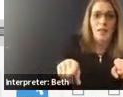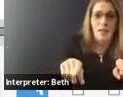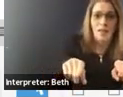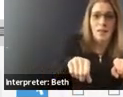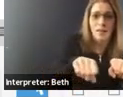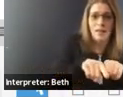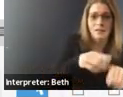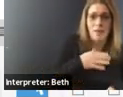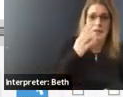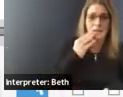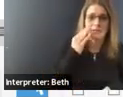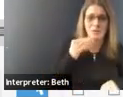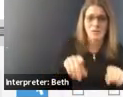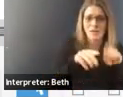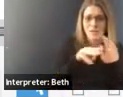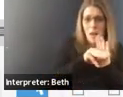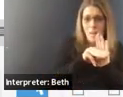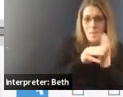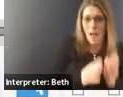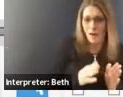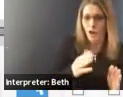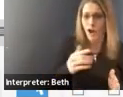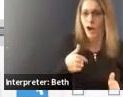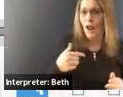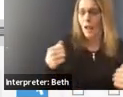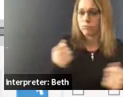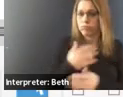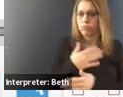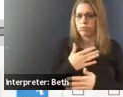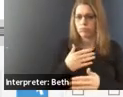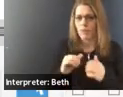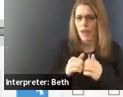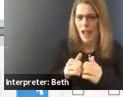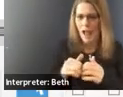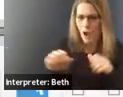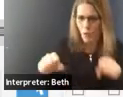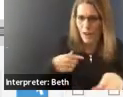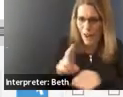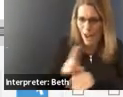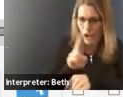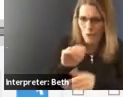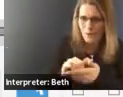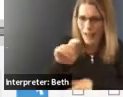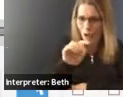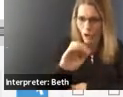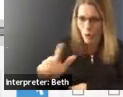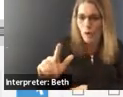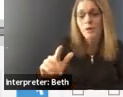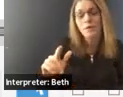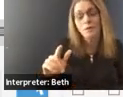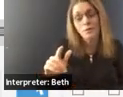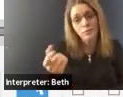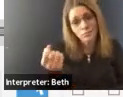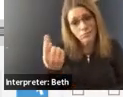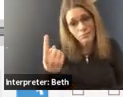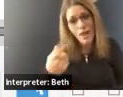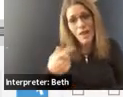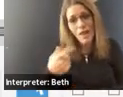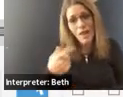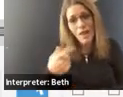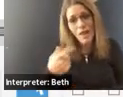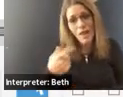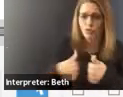do I deal with this tool? So this literally was me challenging myself to adopt this